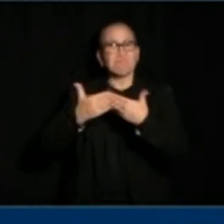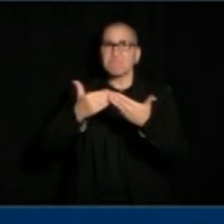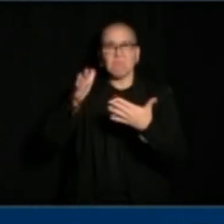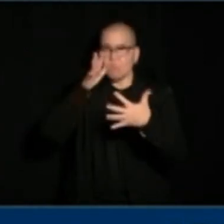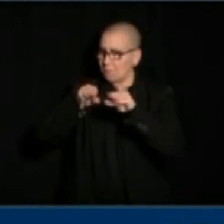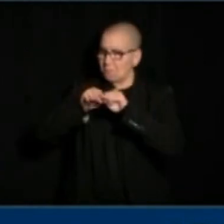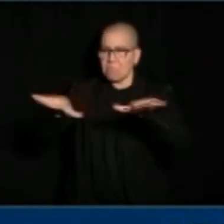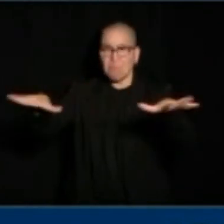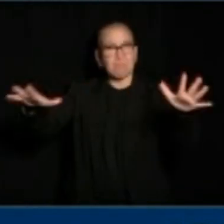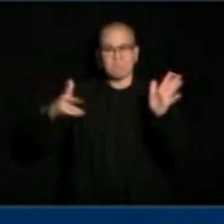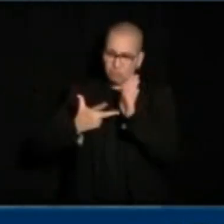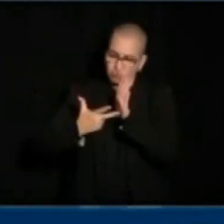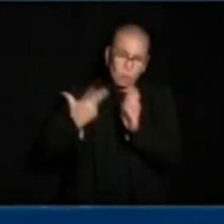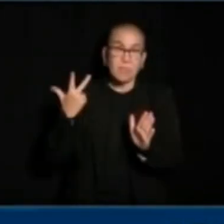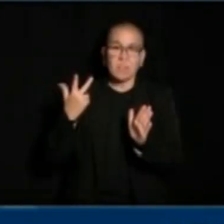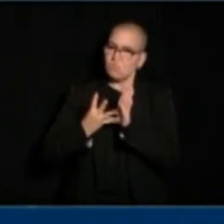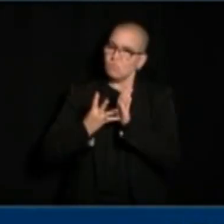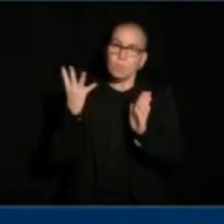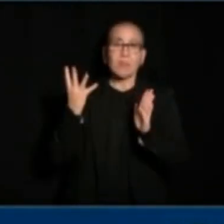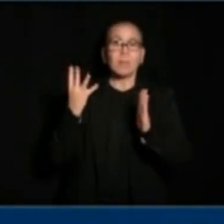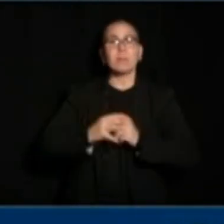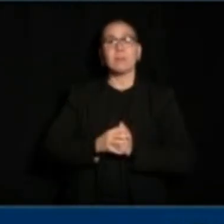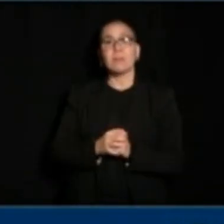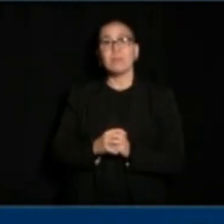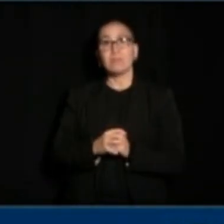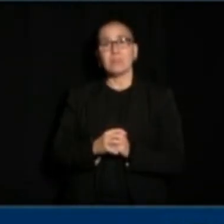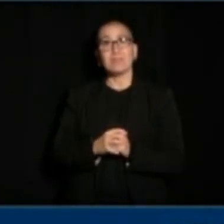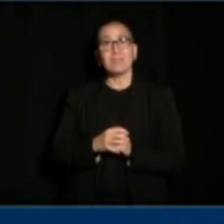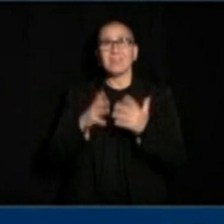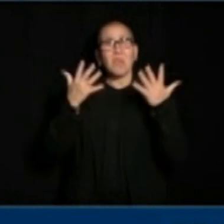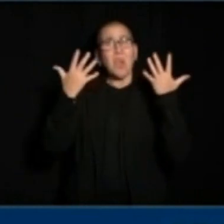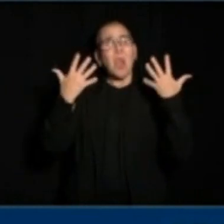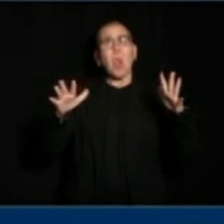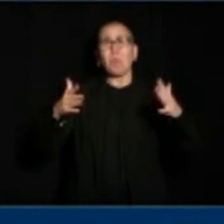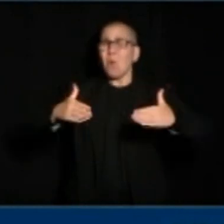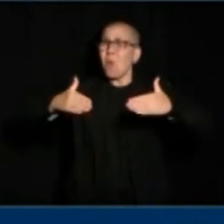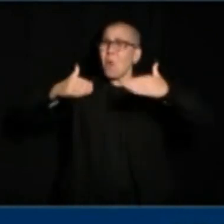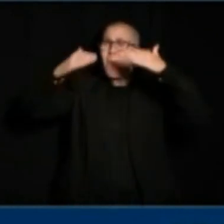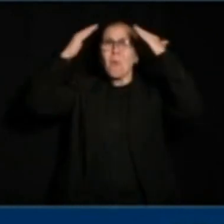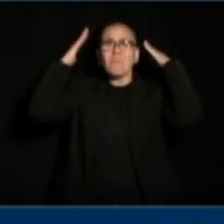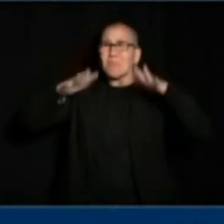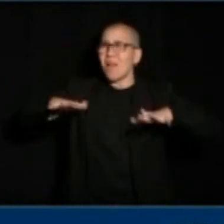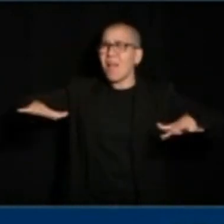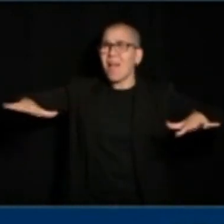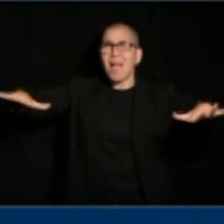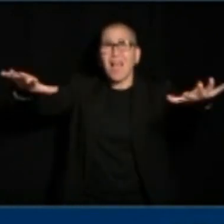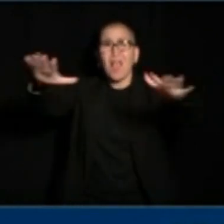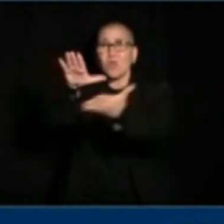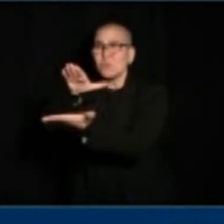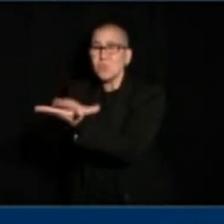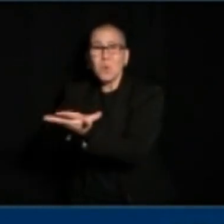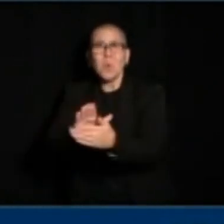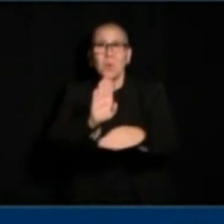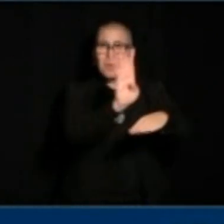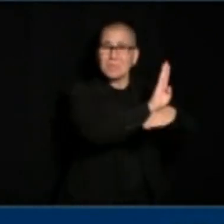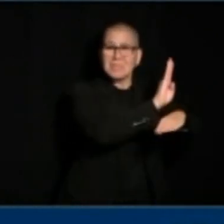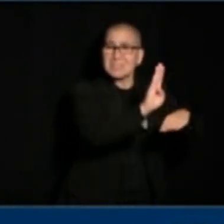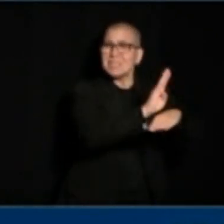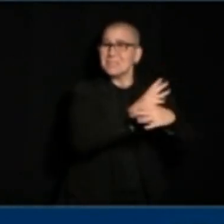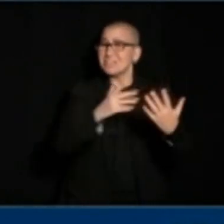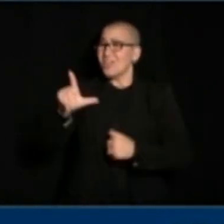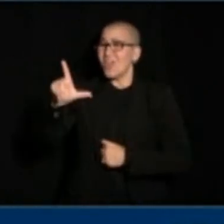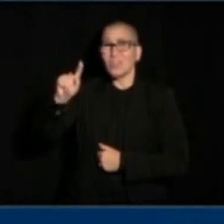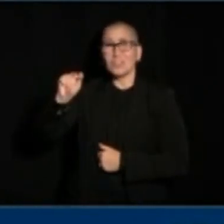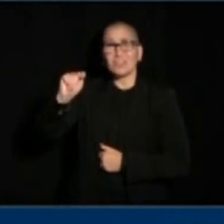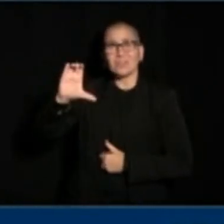COVID-19 is already overwhelming our businesses, overwhelming our schools, and of course, the congregate care facilities in our medical